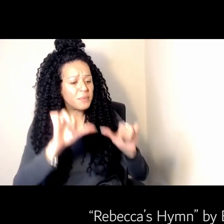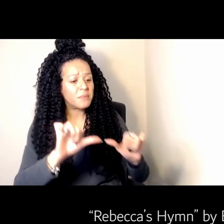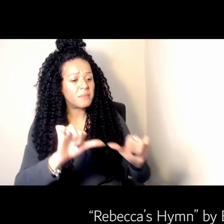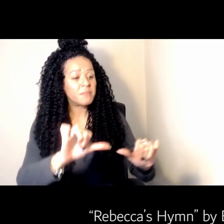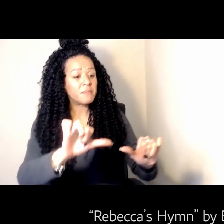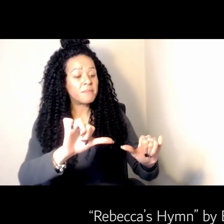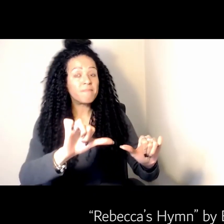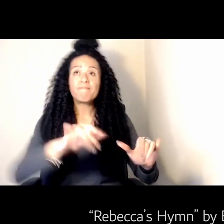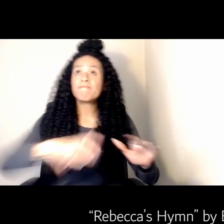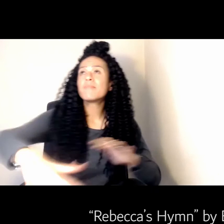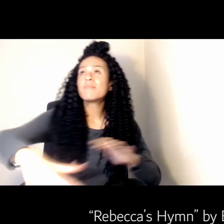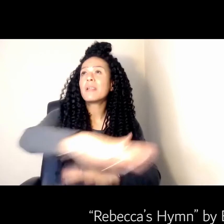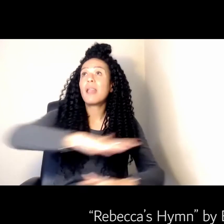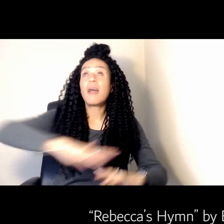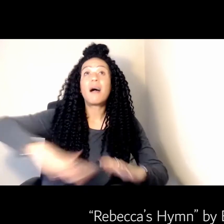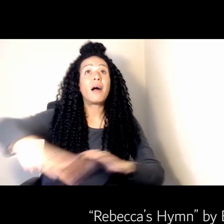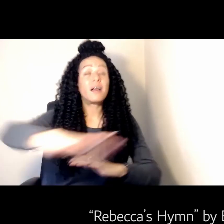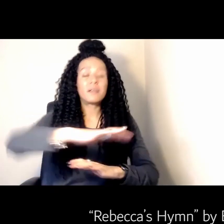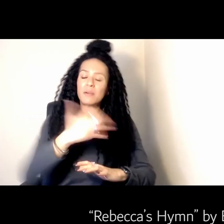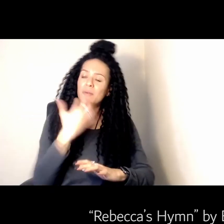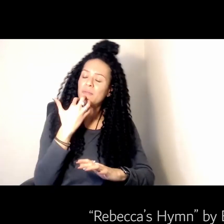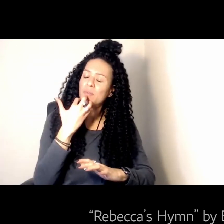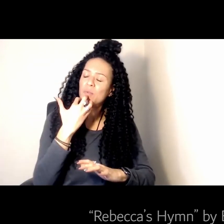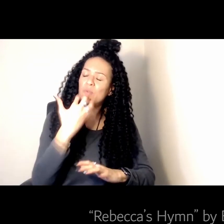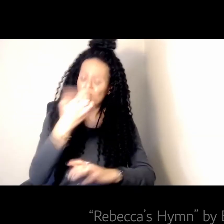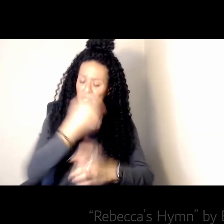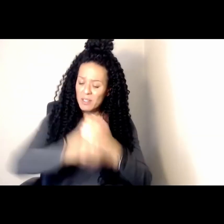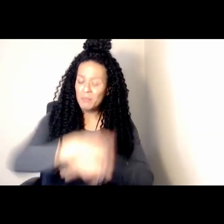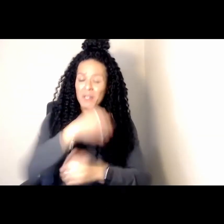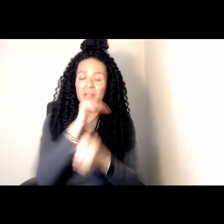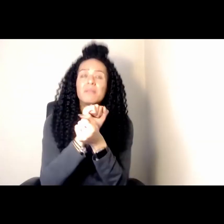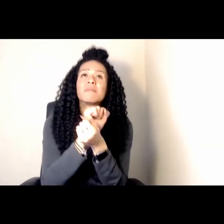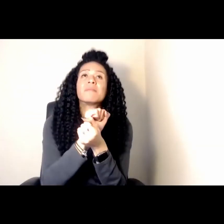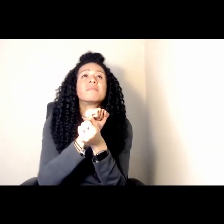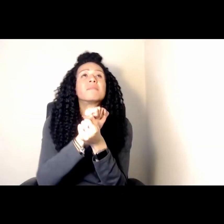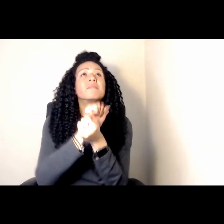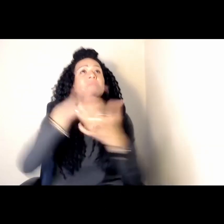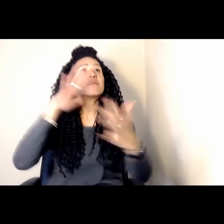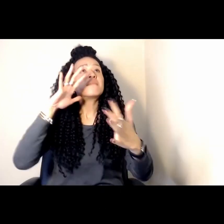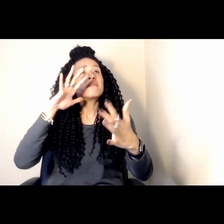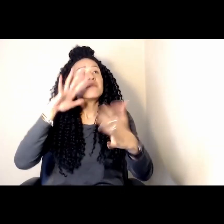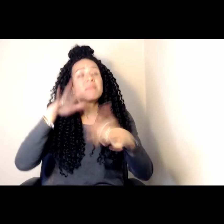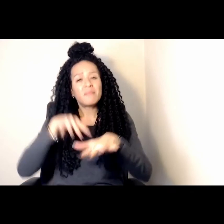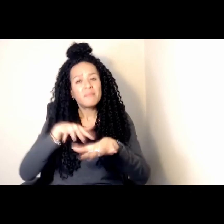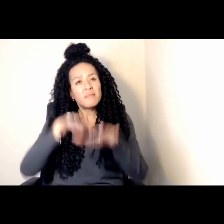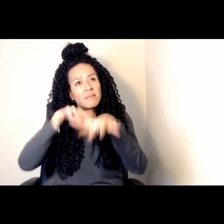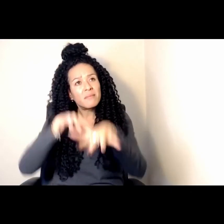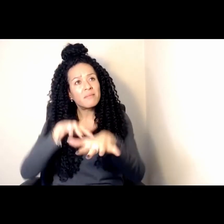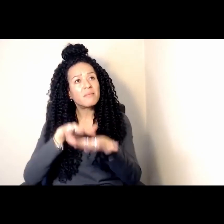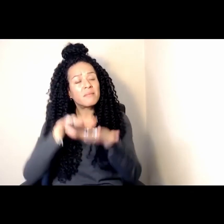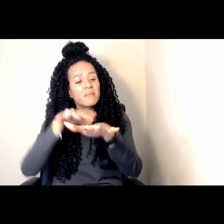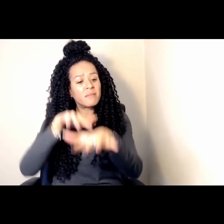loved out of the land of bondage came, a